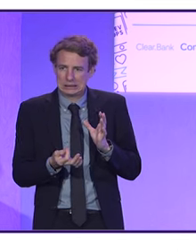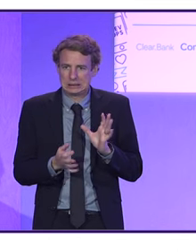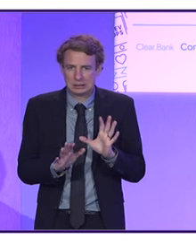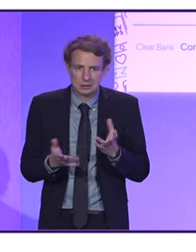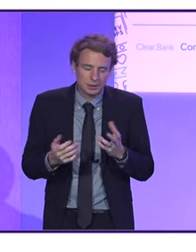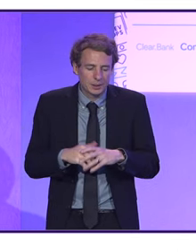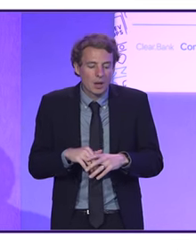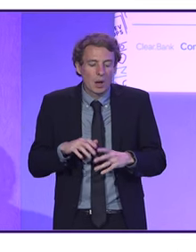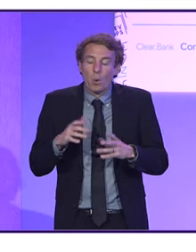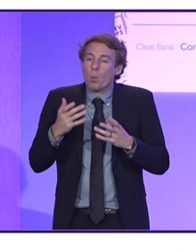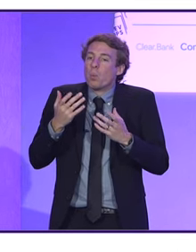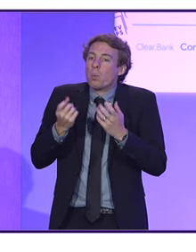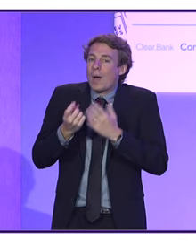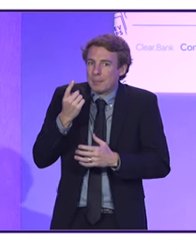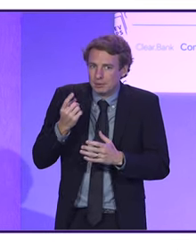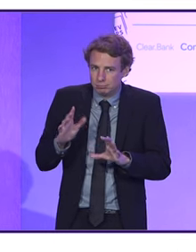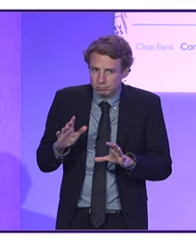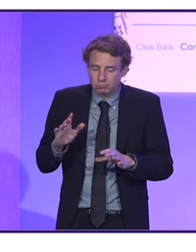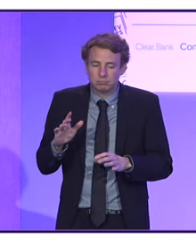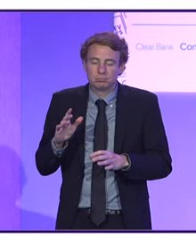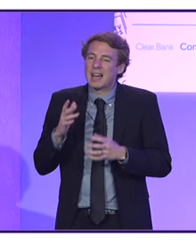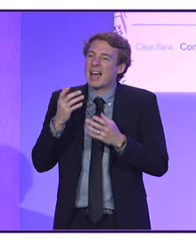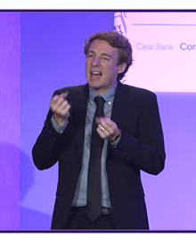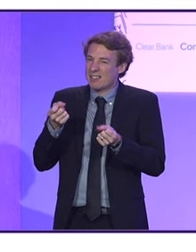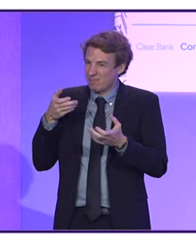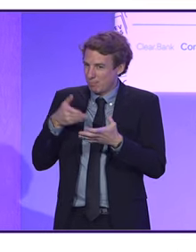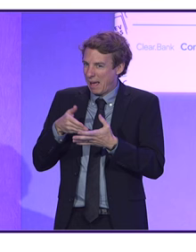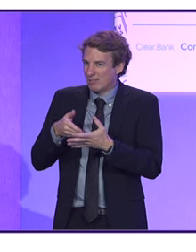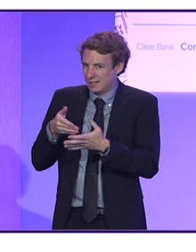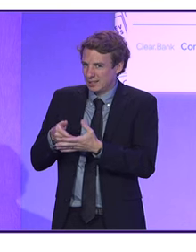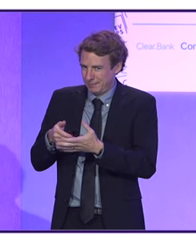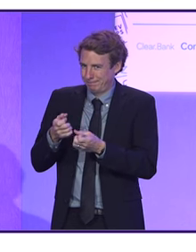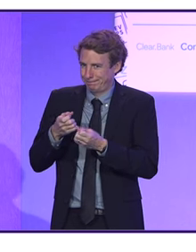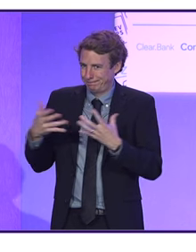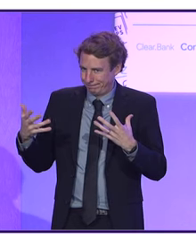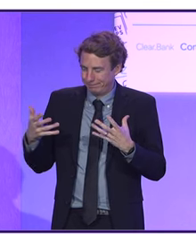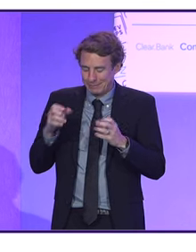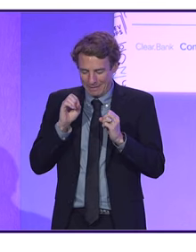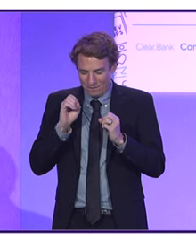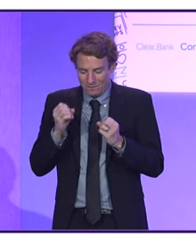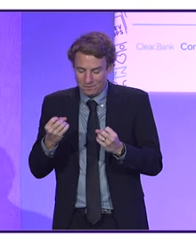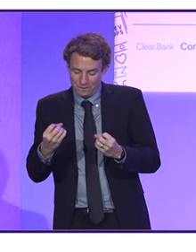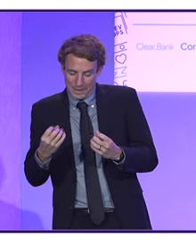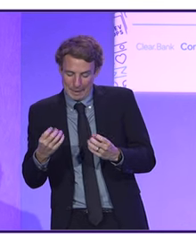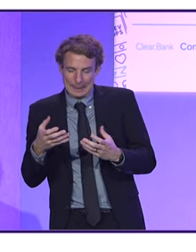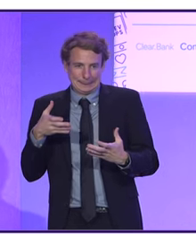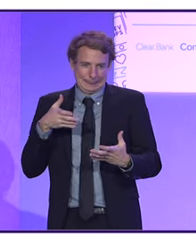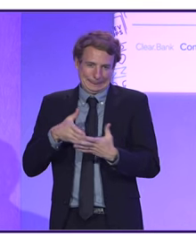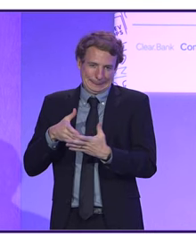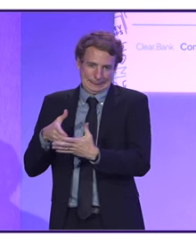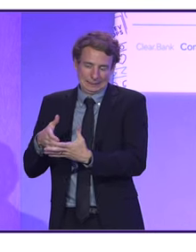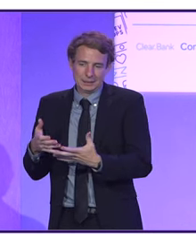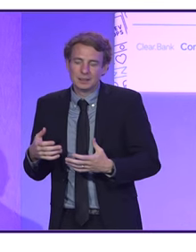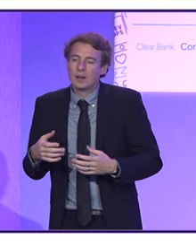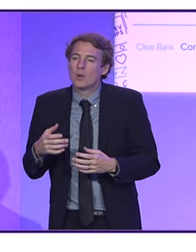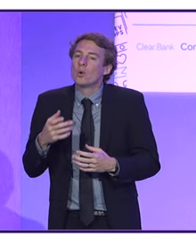think what it boils down to is that there's many barriers to feedback, and that sort of typical feedback training might cut through some of those barriers for